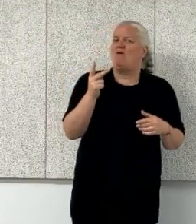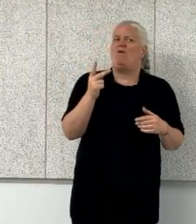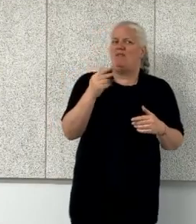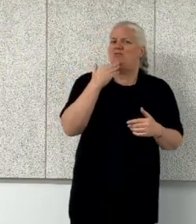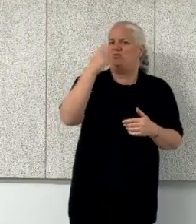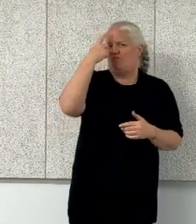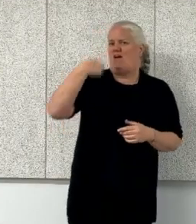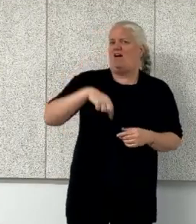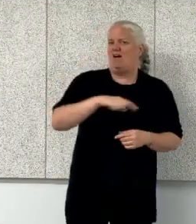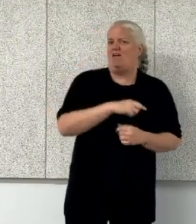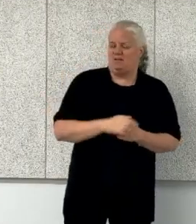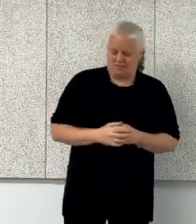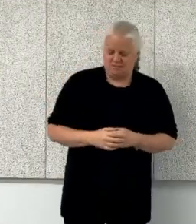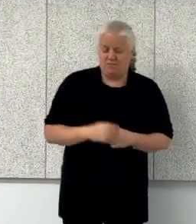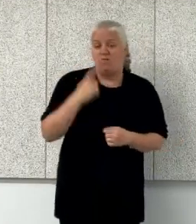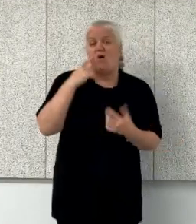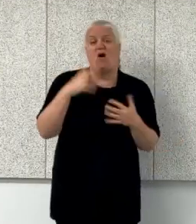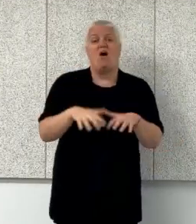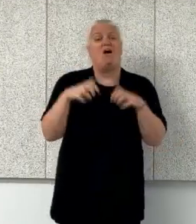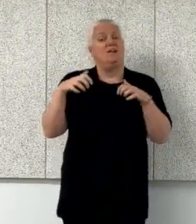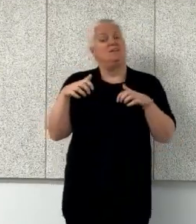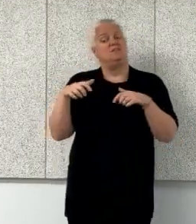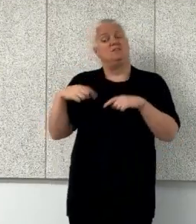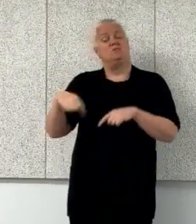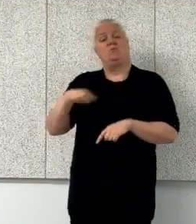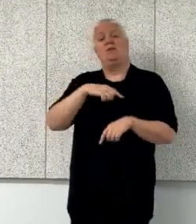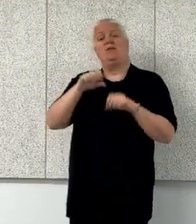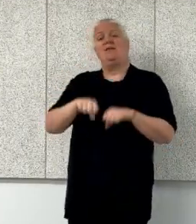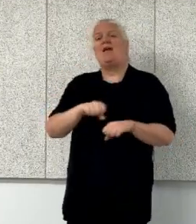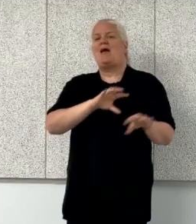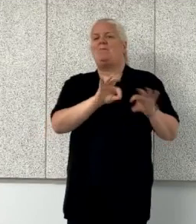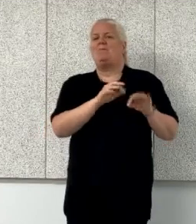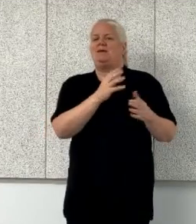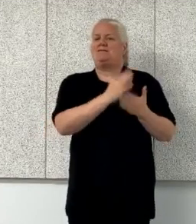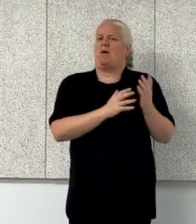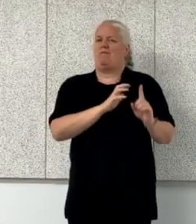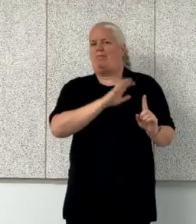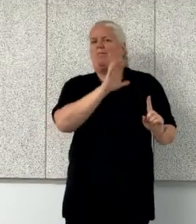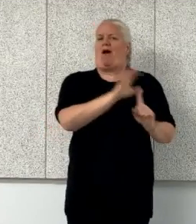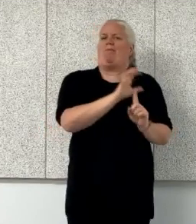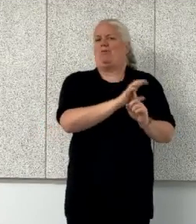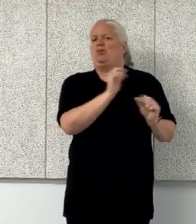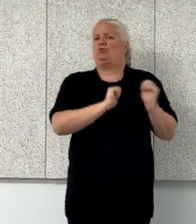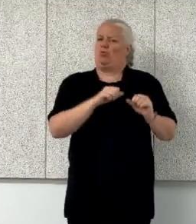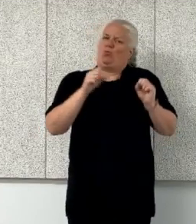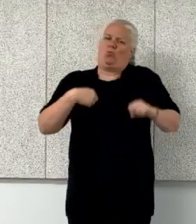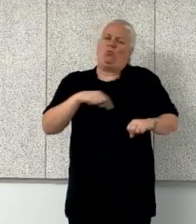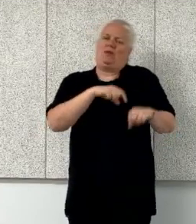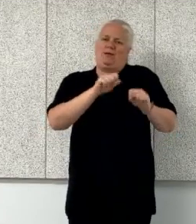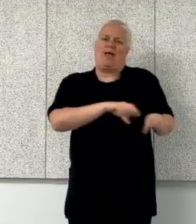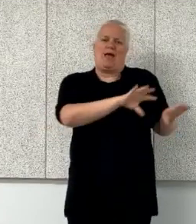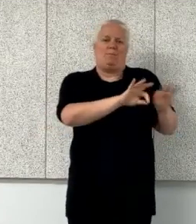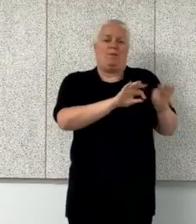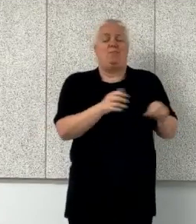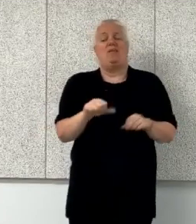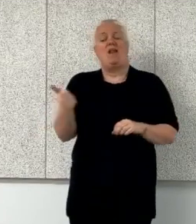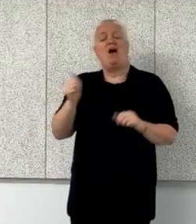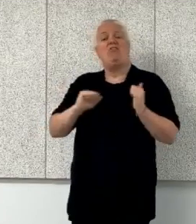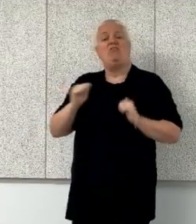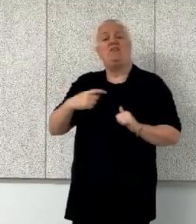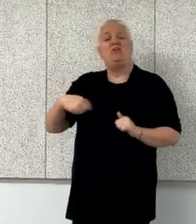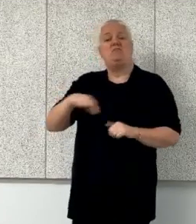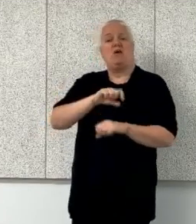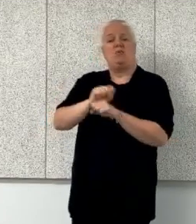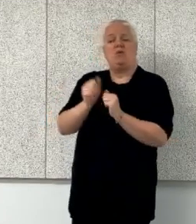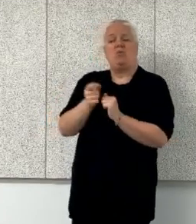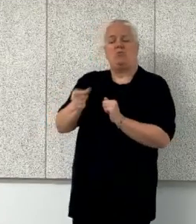have the luxury of picking some kind of hot shows, and then we have other theaters that we work with where we don't have the opportunity to pick and